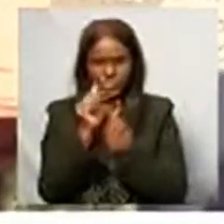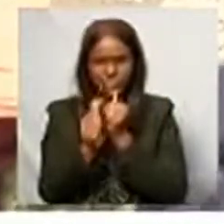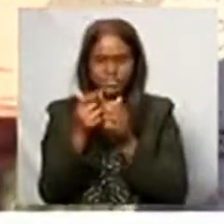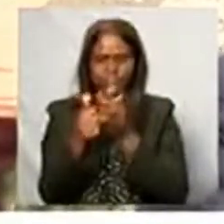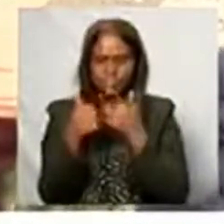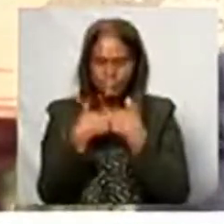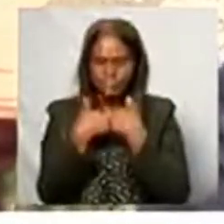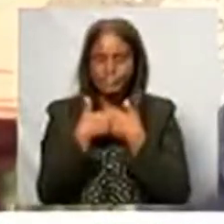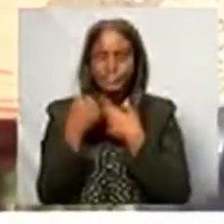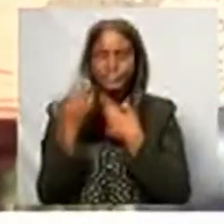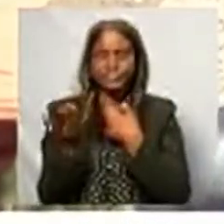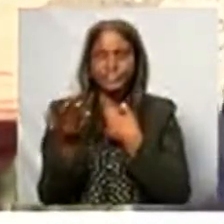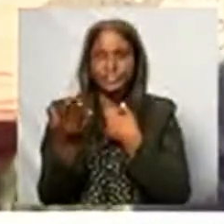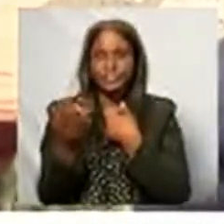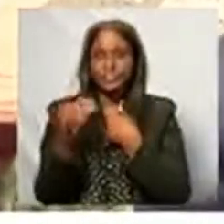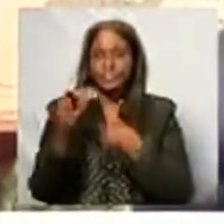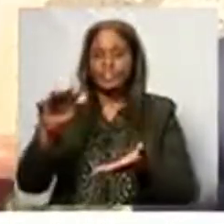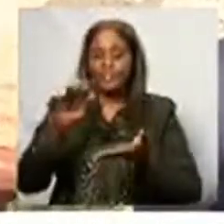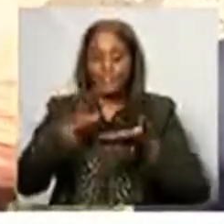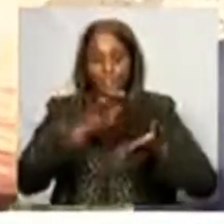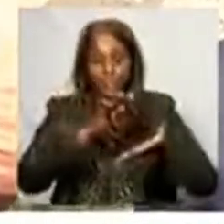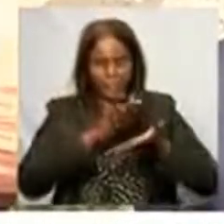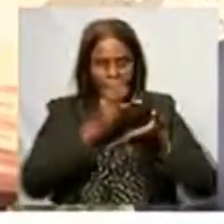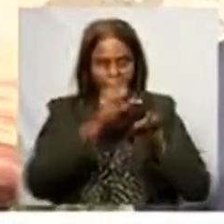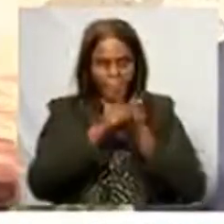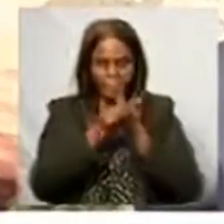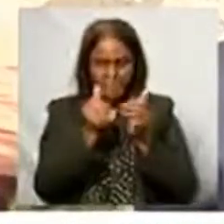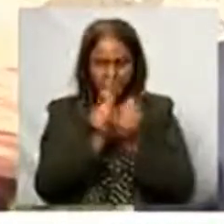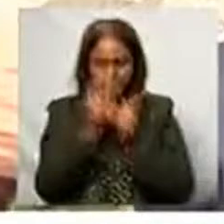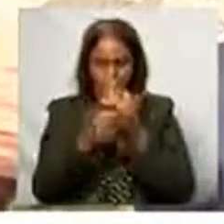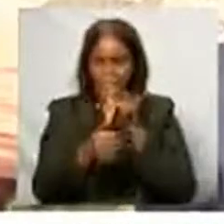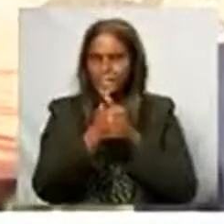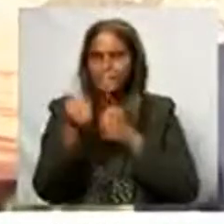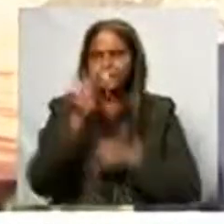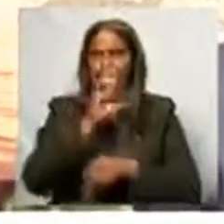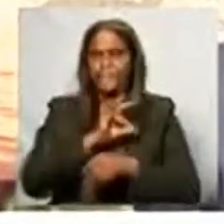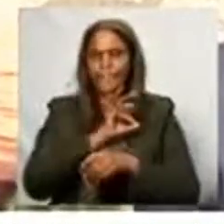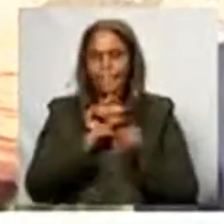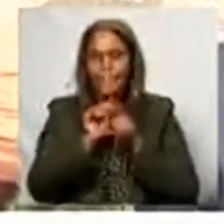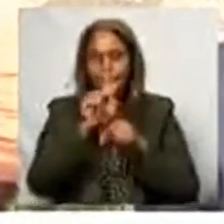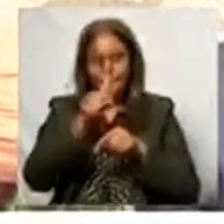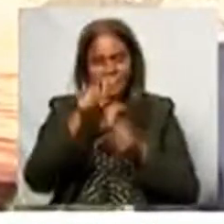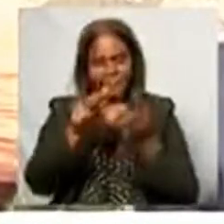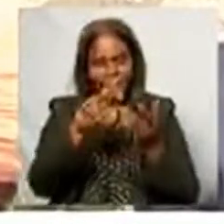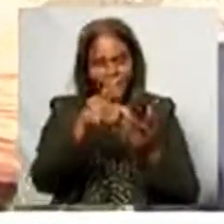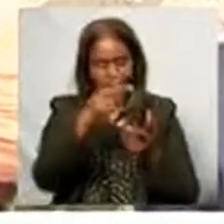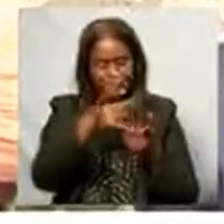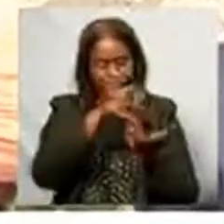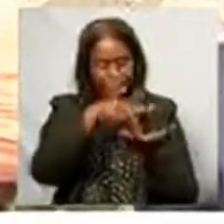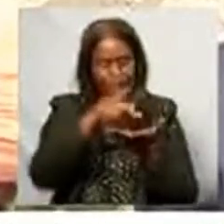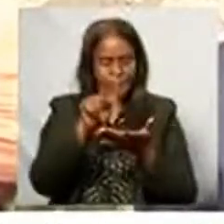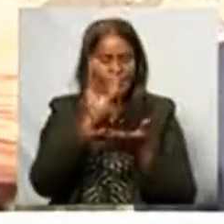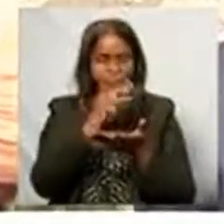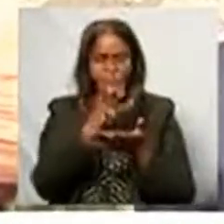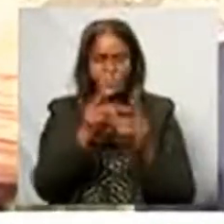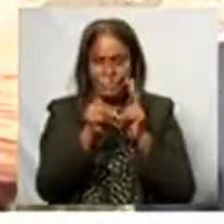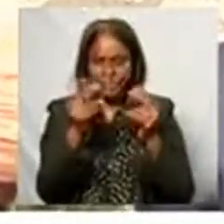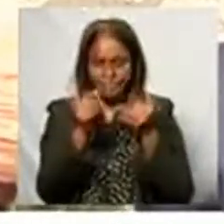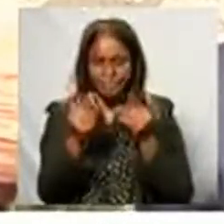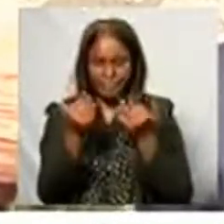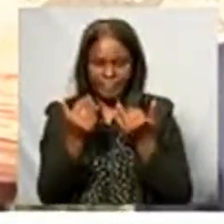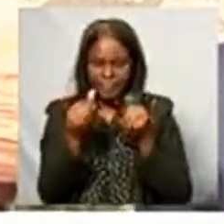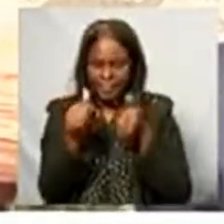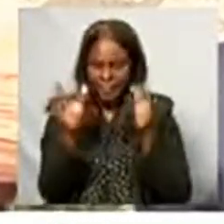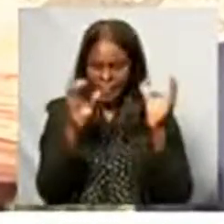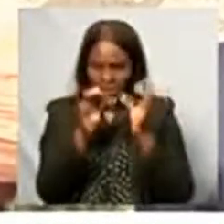are the pension amount, and the net pay. So they prioritized paying the net pay. So now that